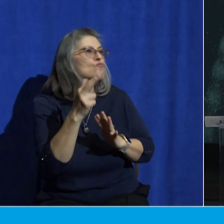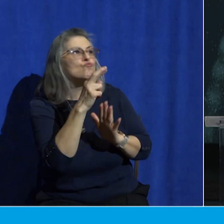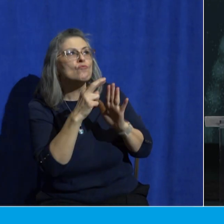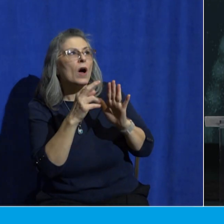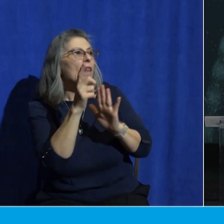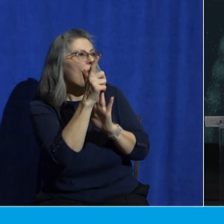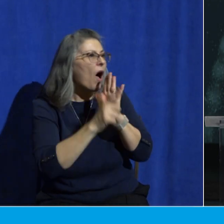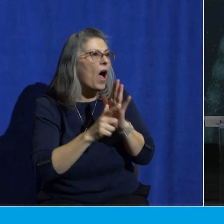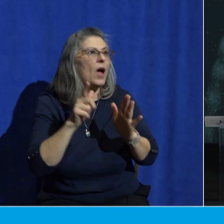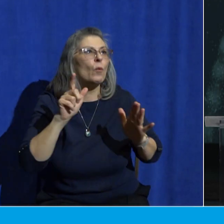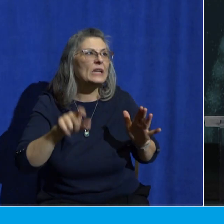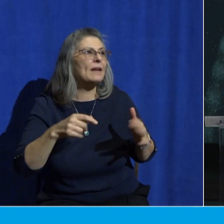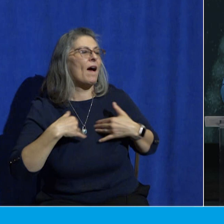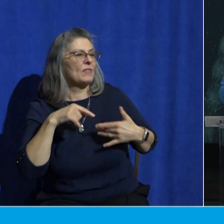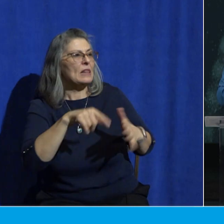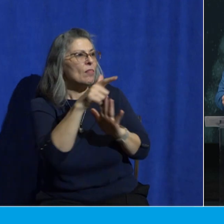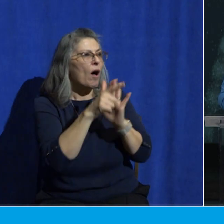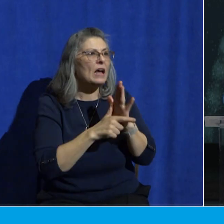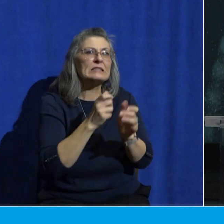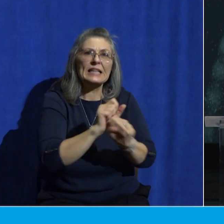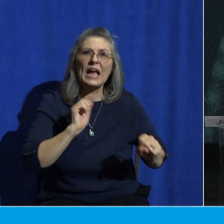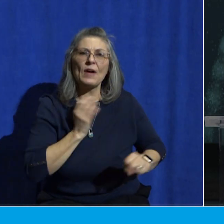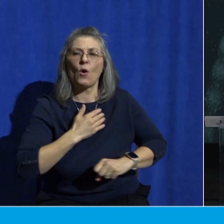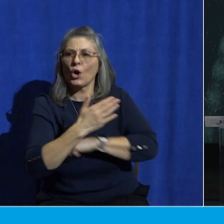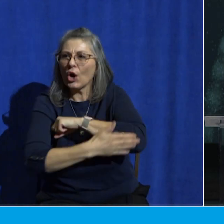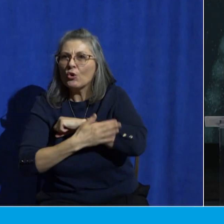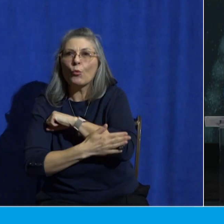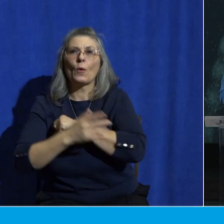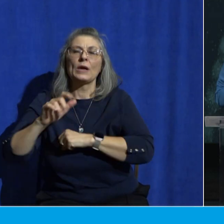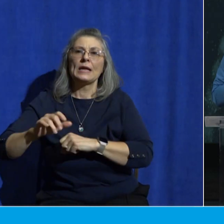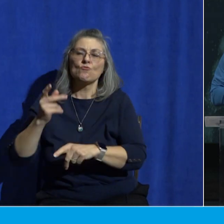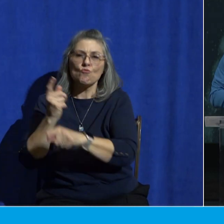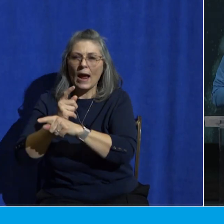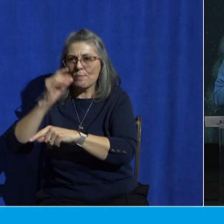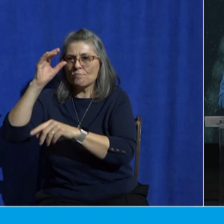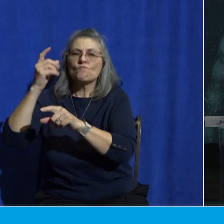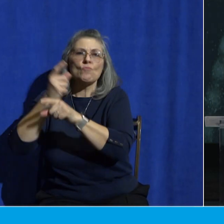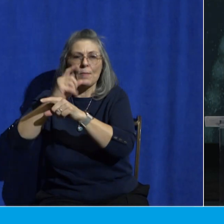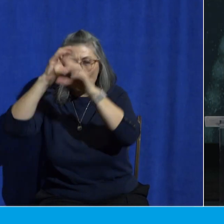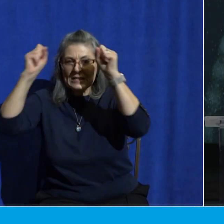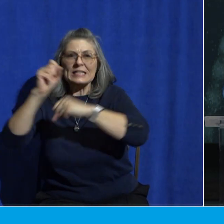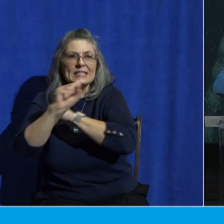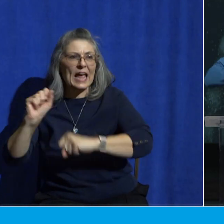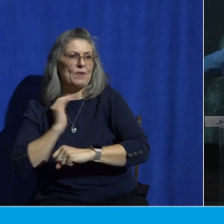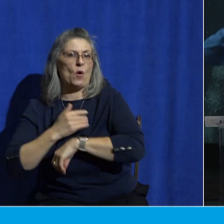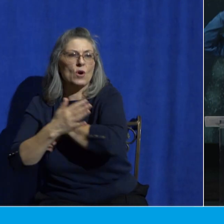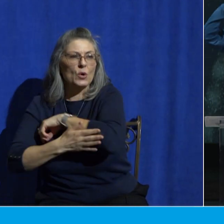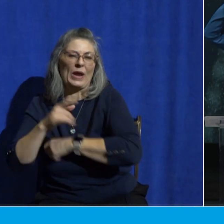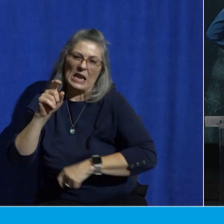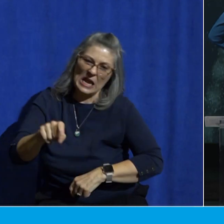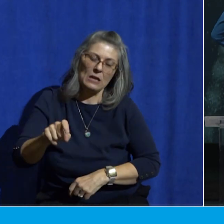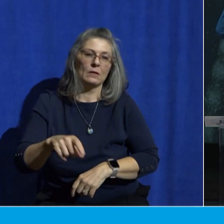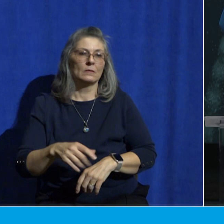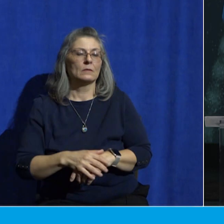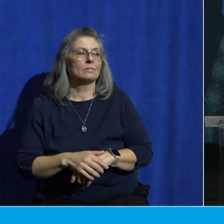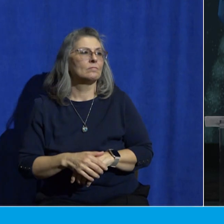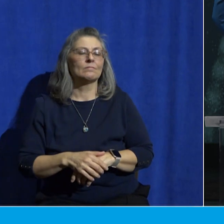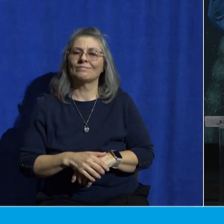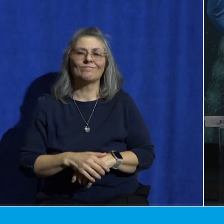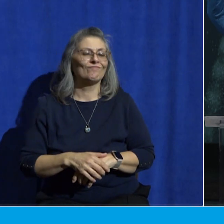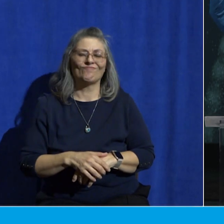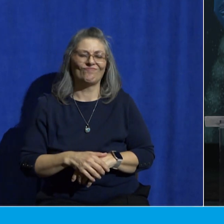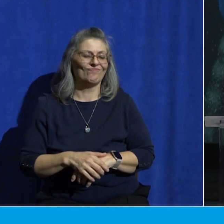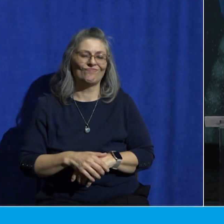important questions and conversations to dive into, but far above it all, and I mean infinitely